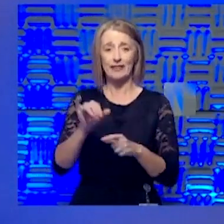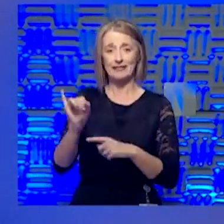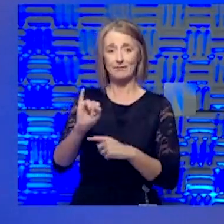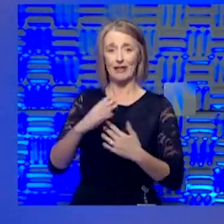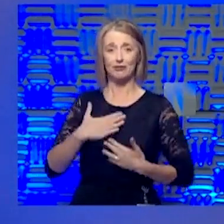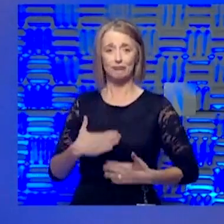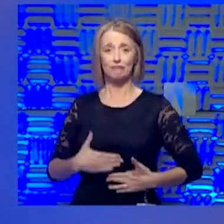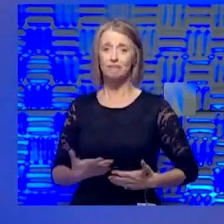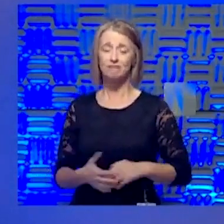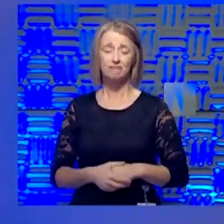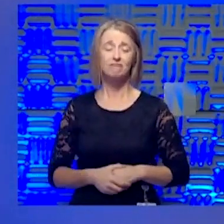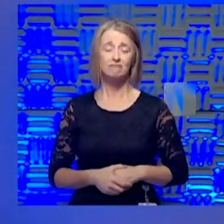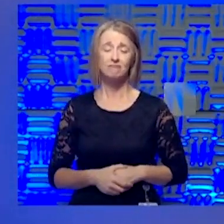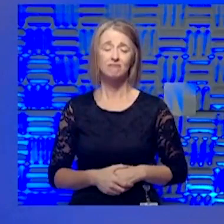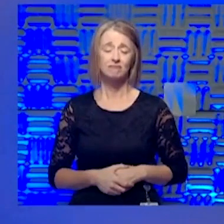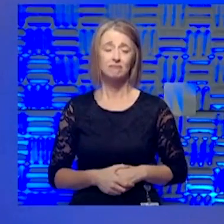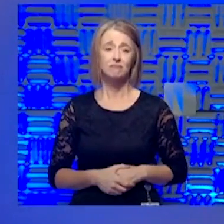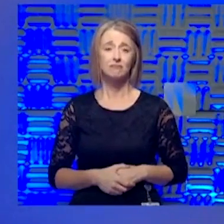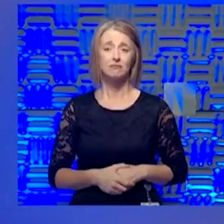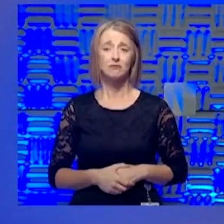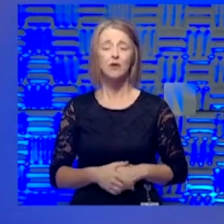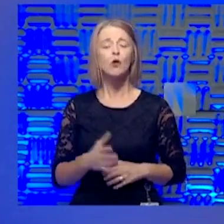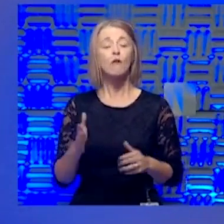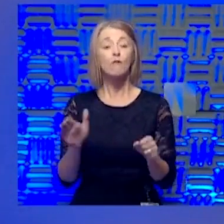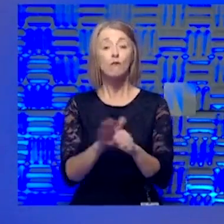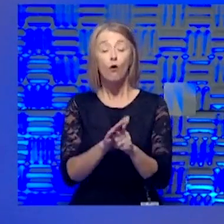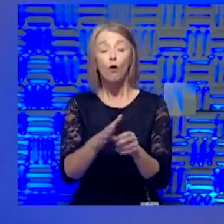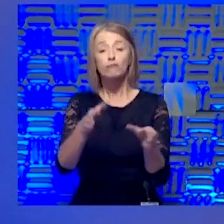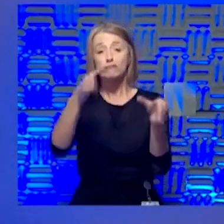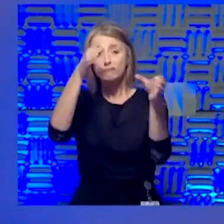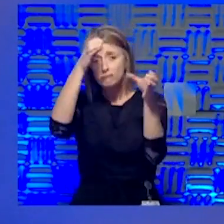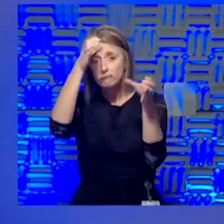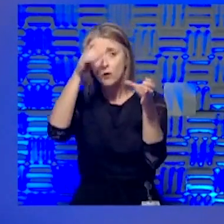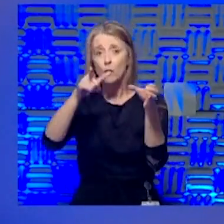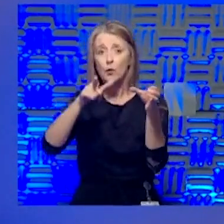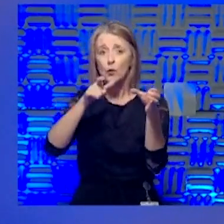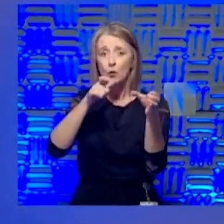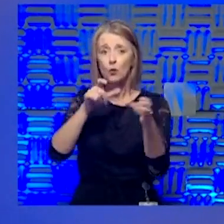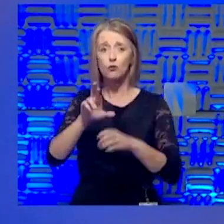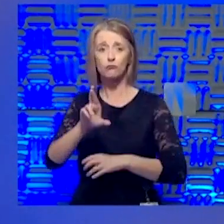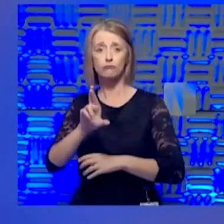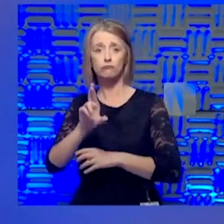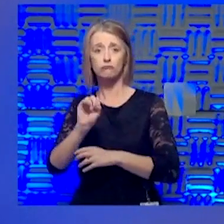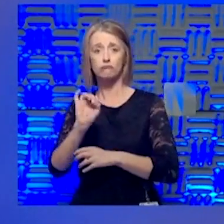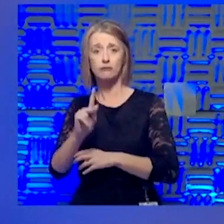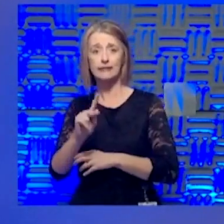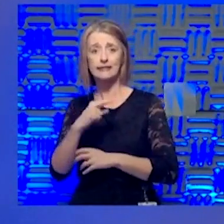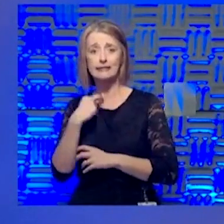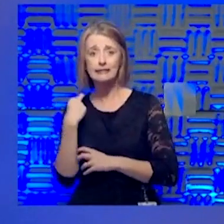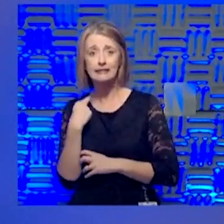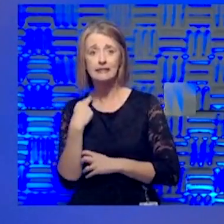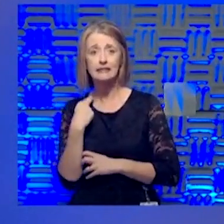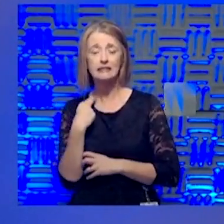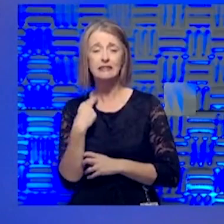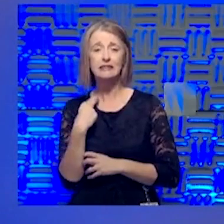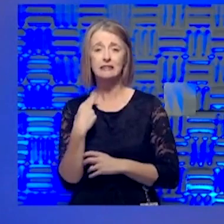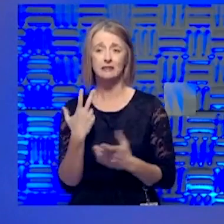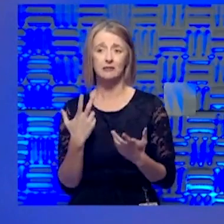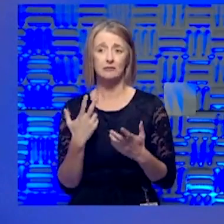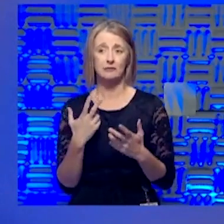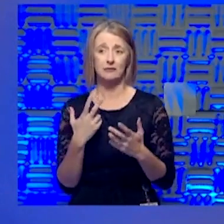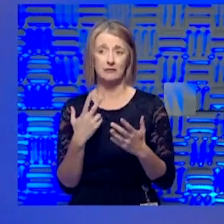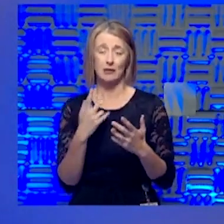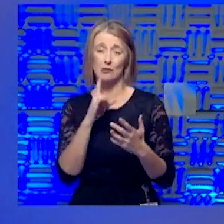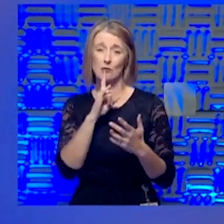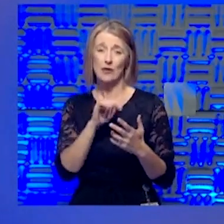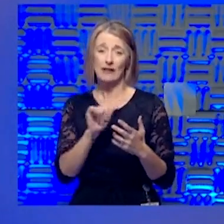haven't got the full knowledge of really who is at risk. And again, that's probably a cellular and molecular level for any